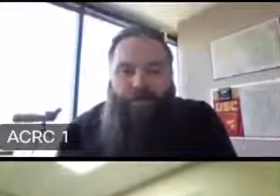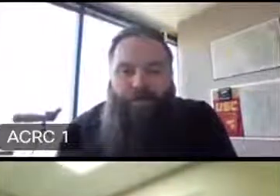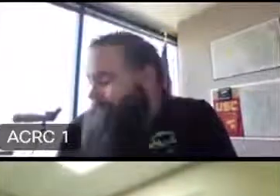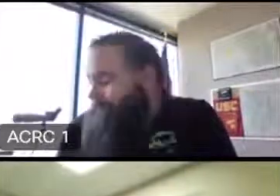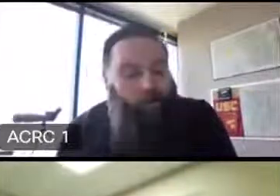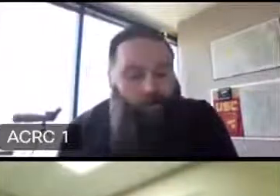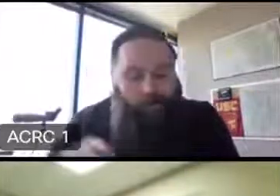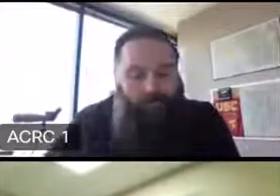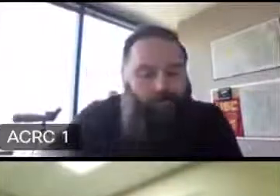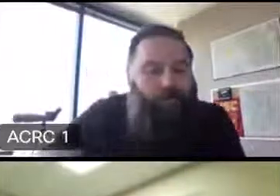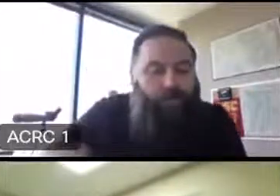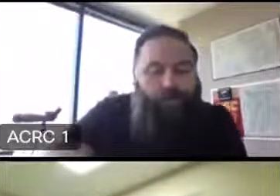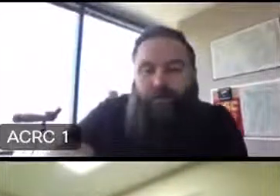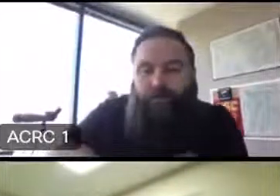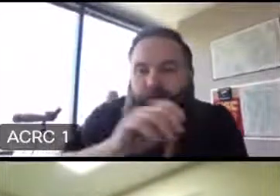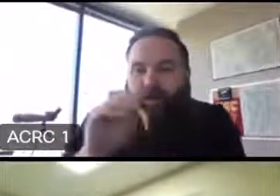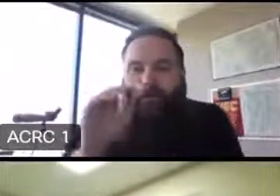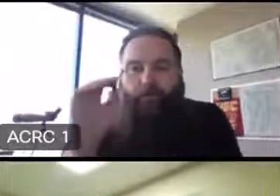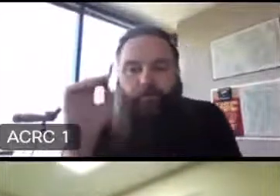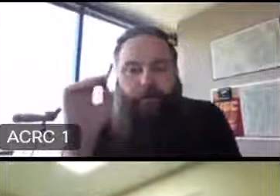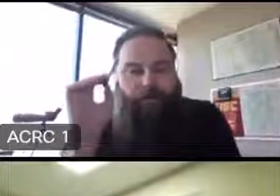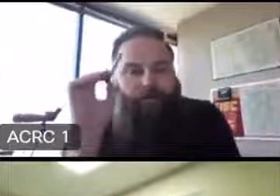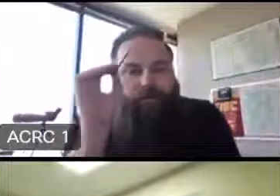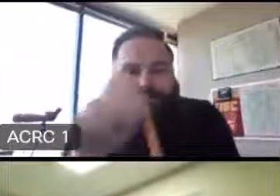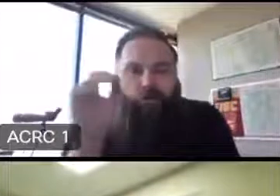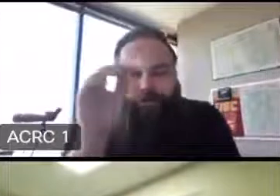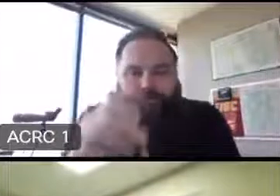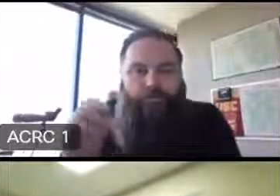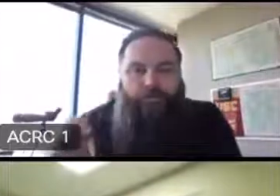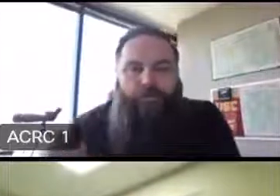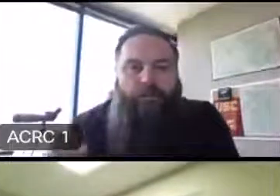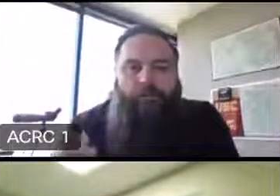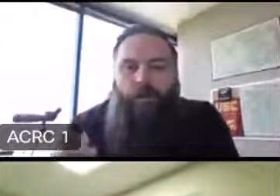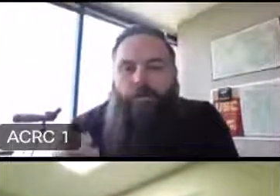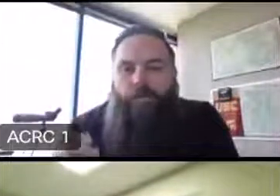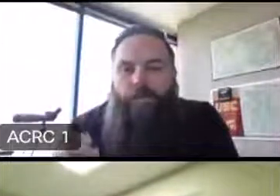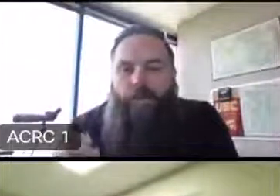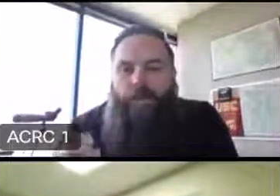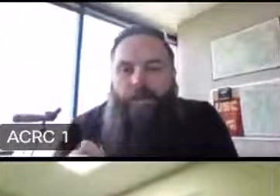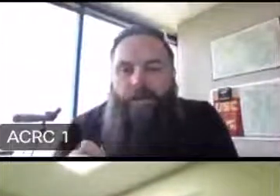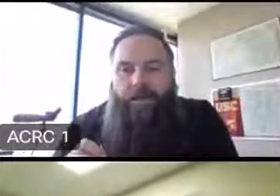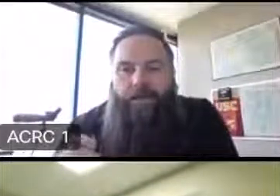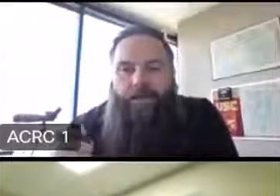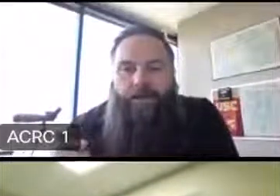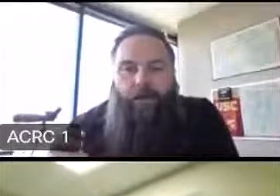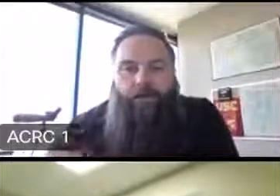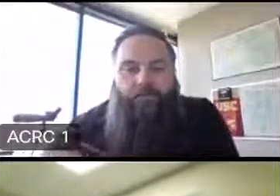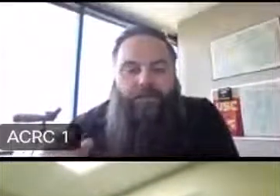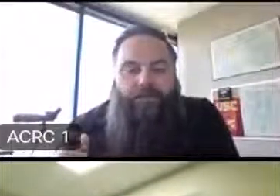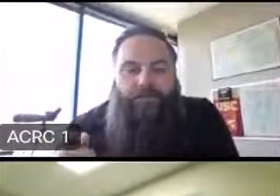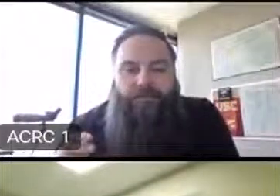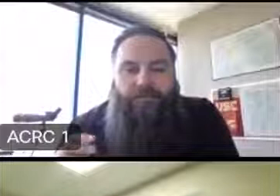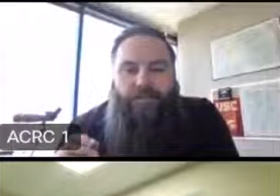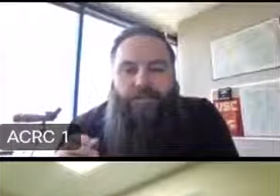I think that would be a great way to do it. So thank you very much, Eric, for reaching out and proposing to partner on that. And again, I think our